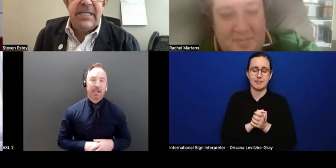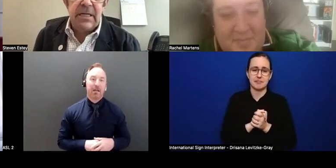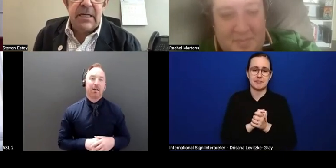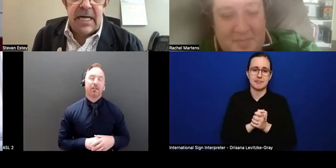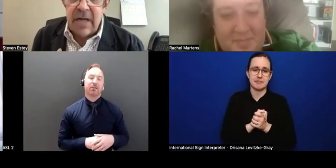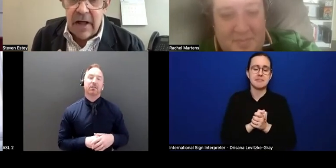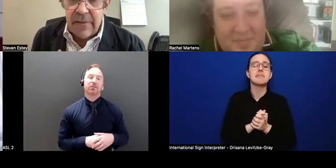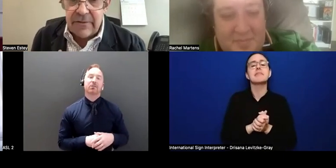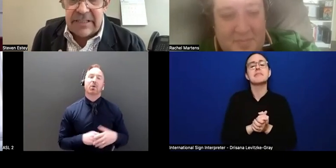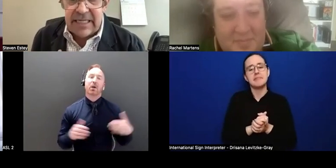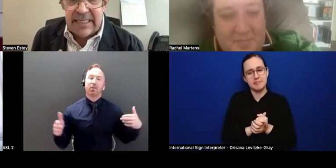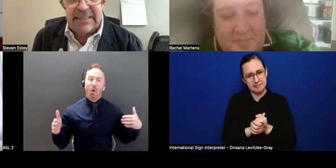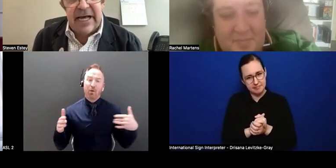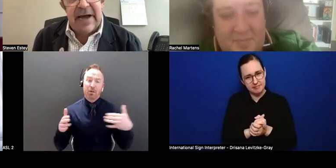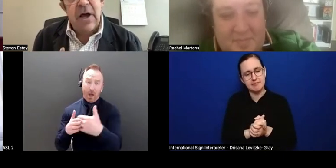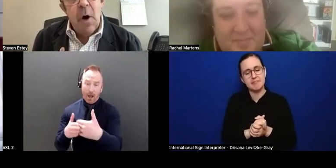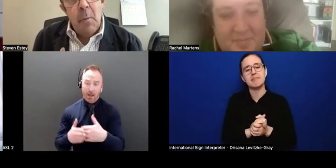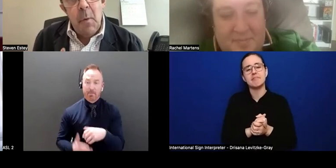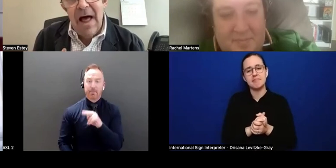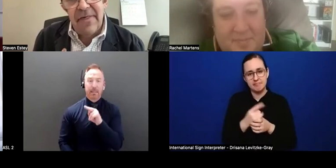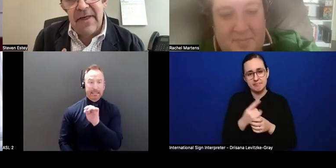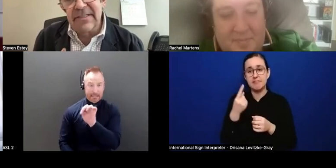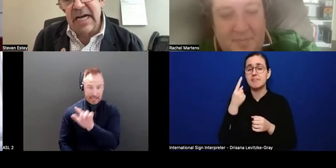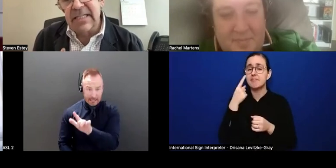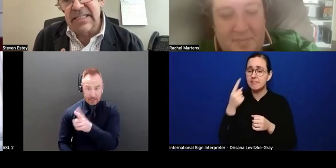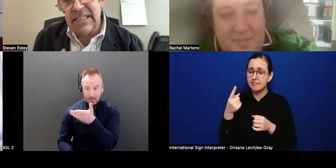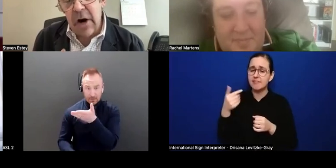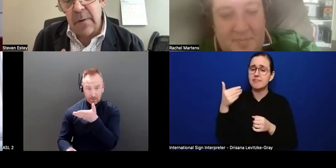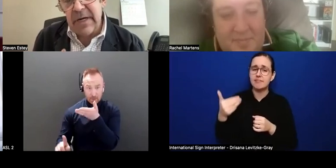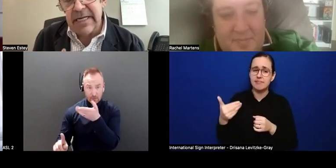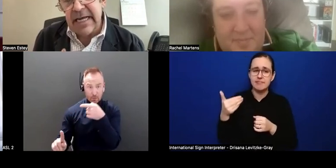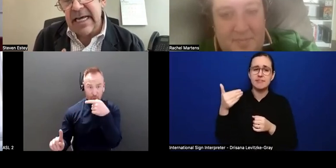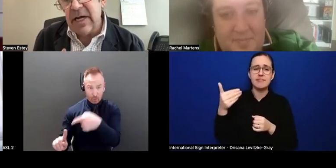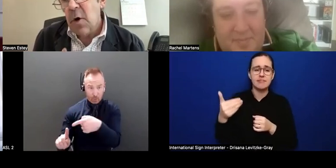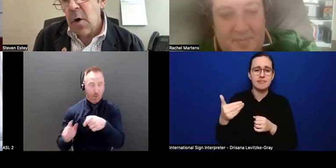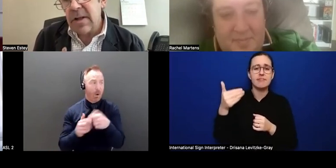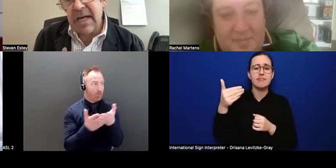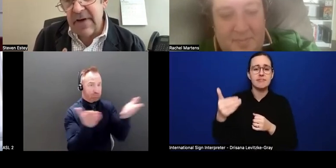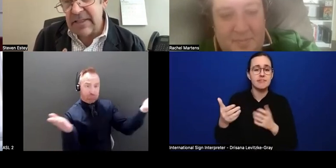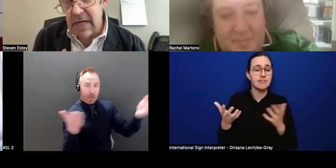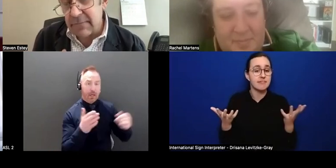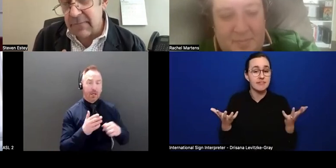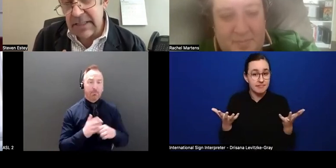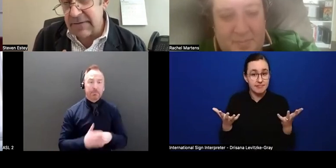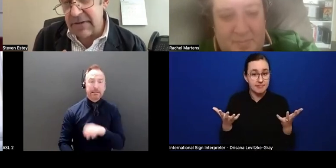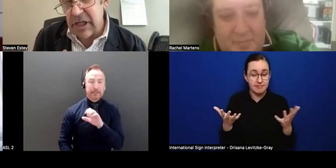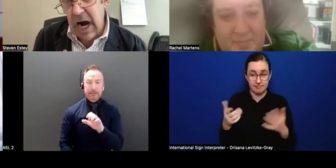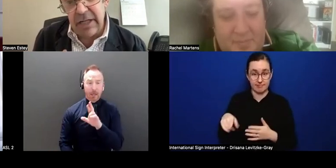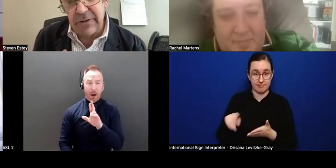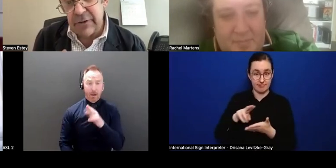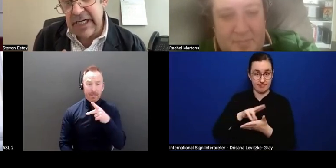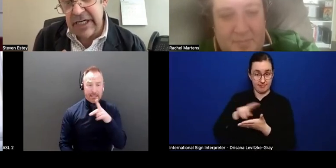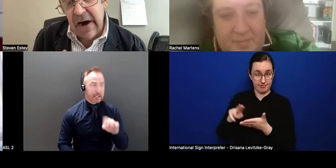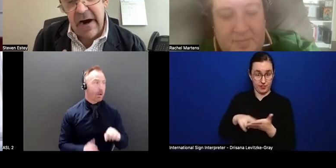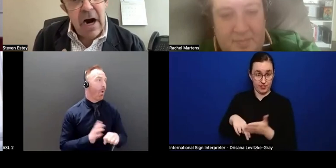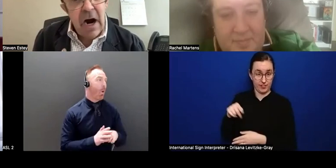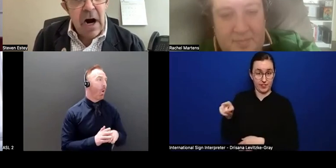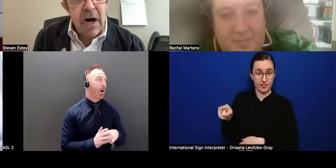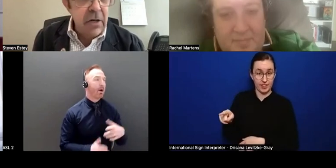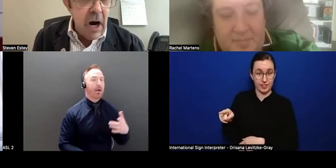time, Neil and others, is that while things like the CRPD or the Convention on the Rights of the Child, or